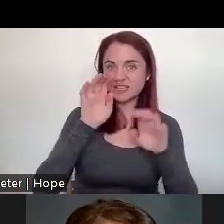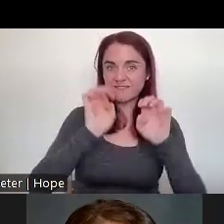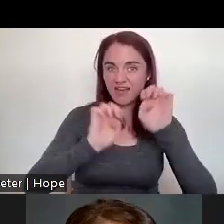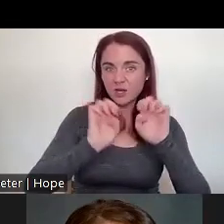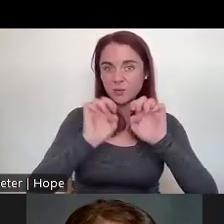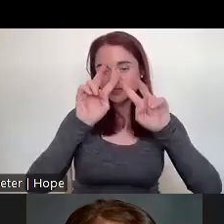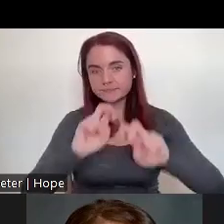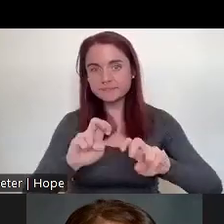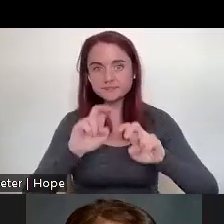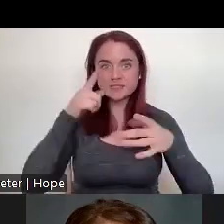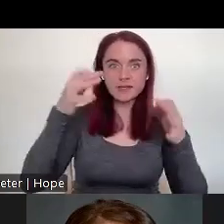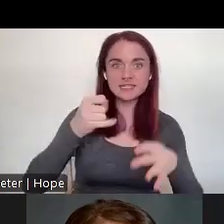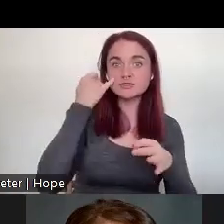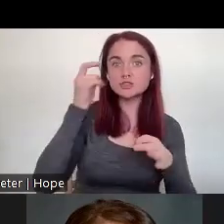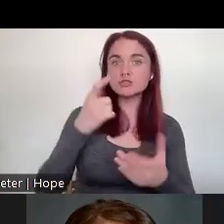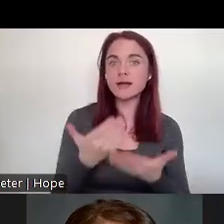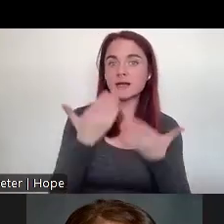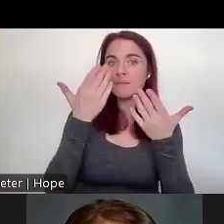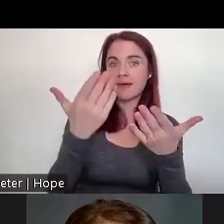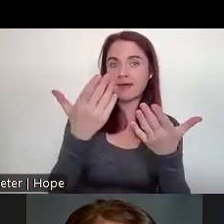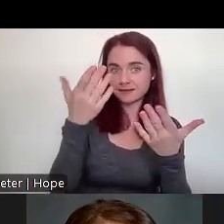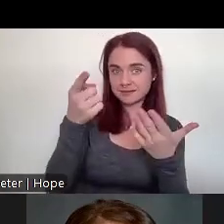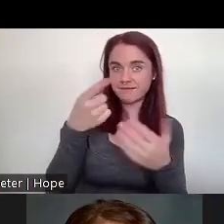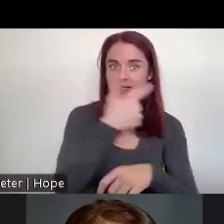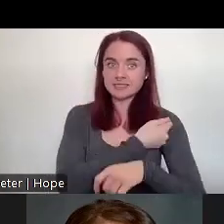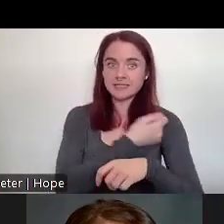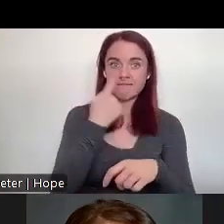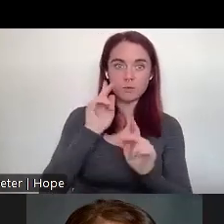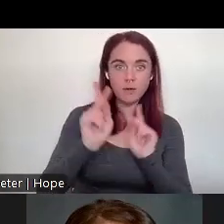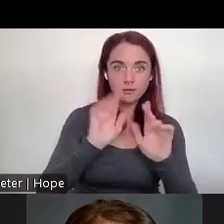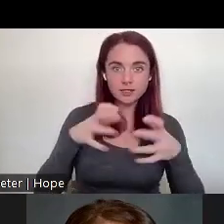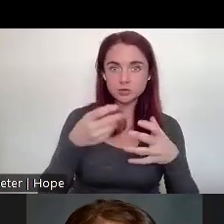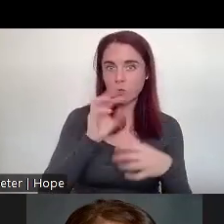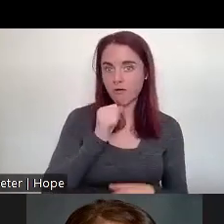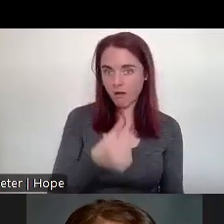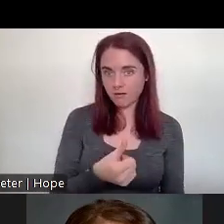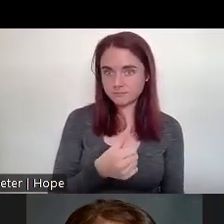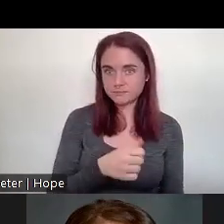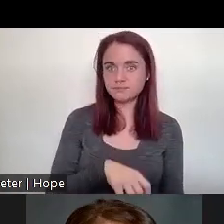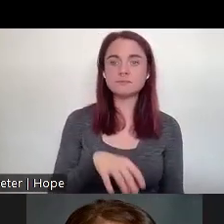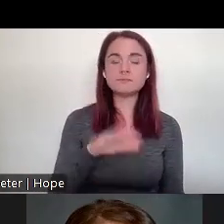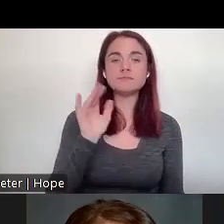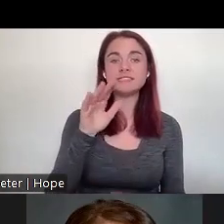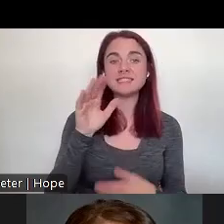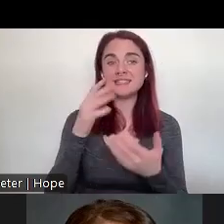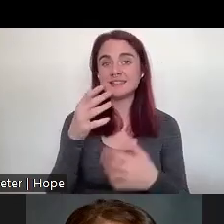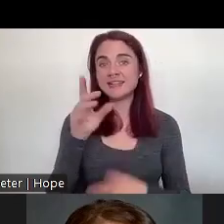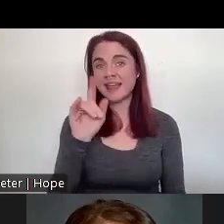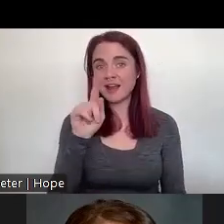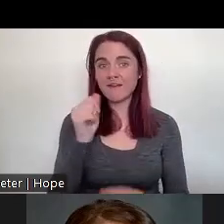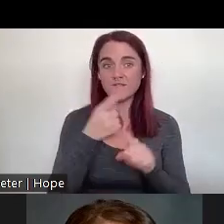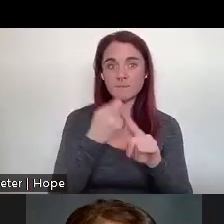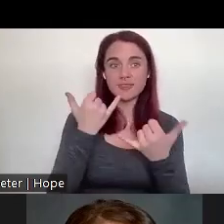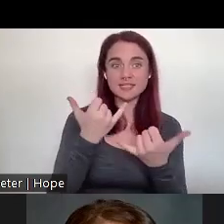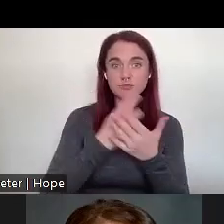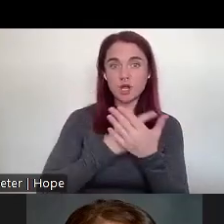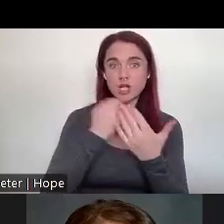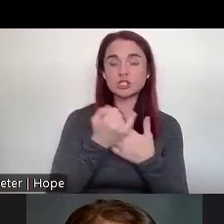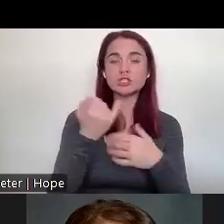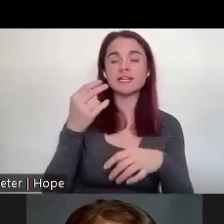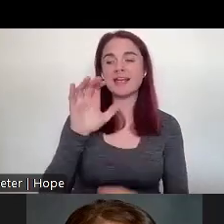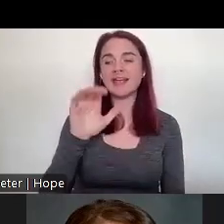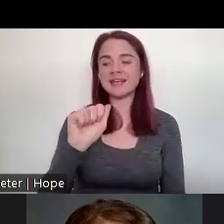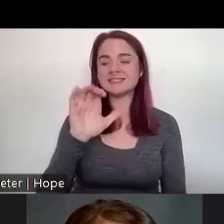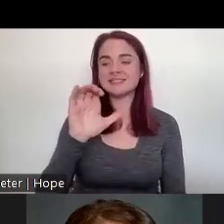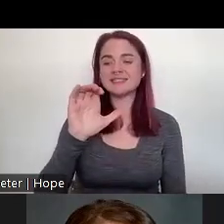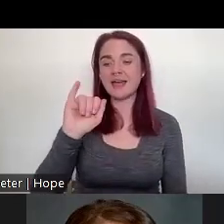to recommend a vaccine for the population or not. And data from HPV impact is used by ACIP to